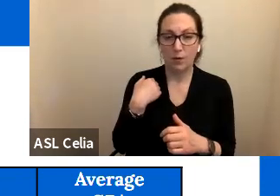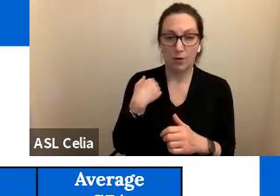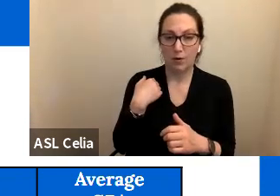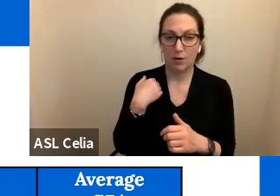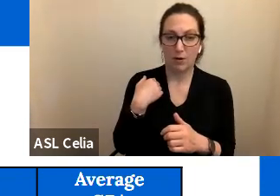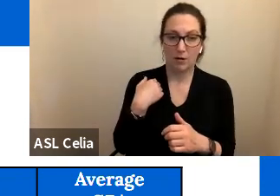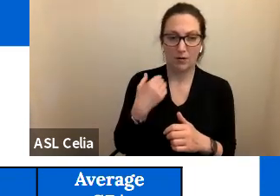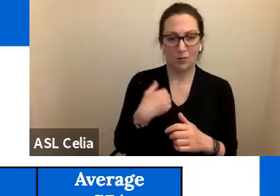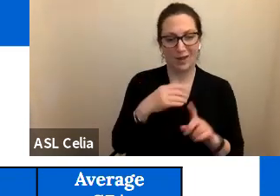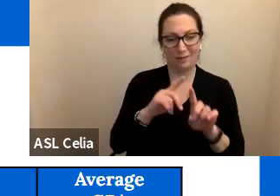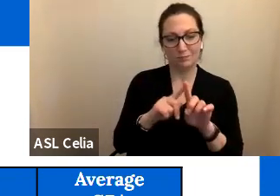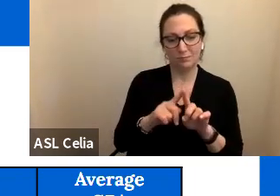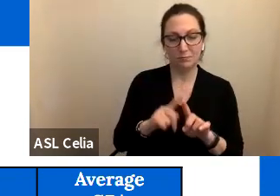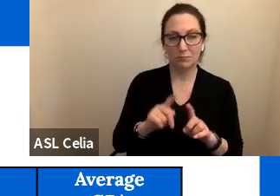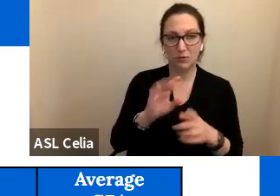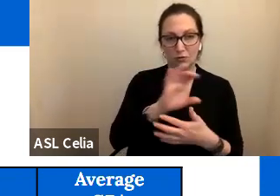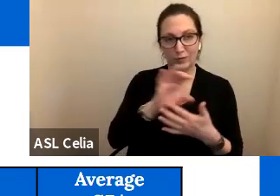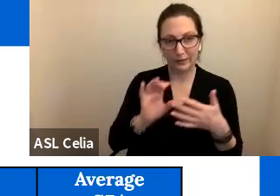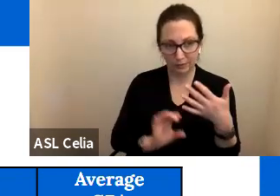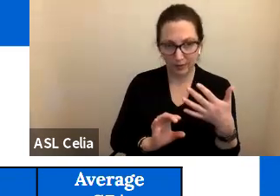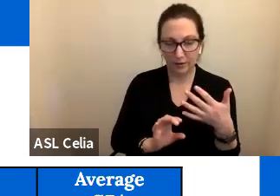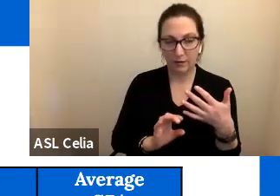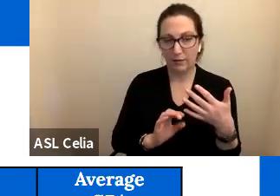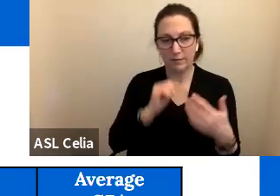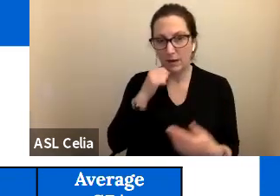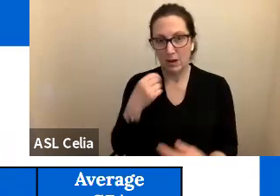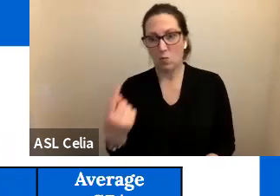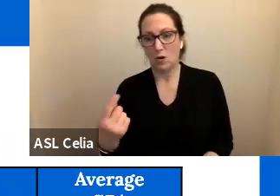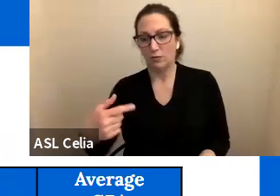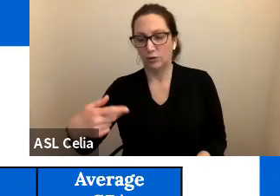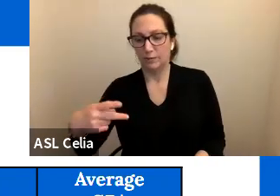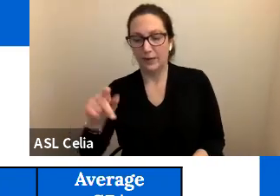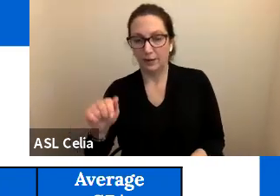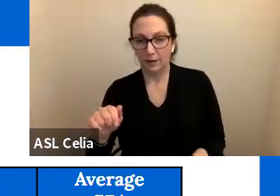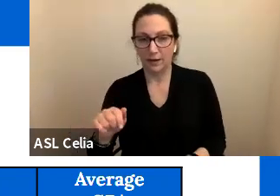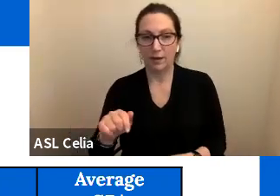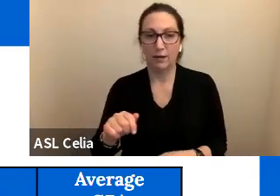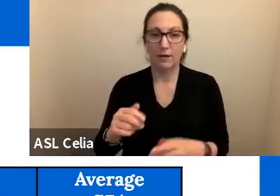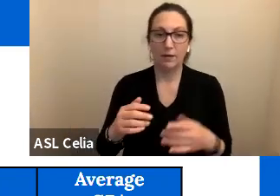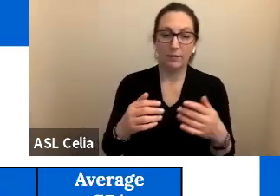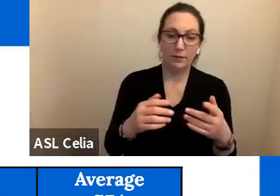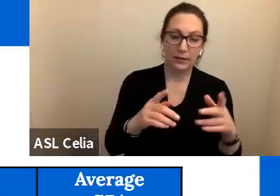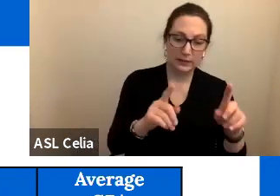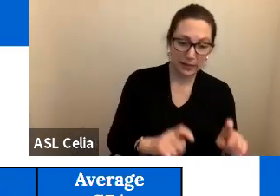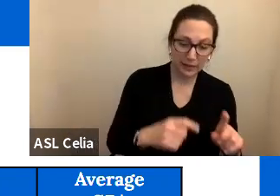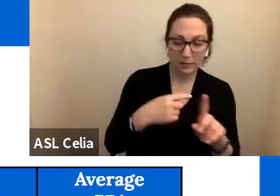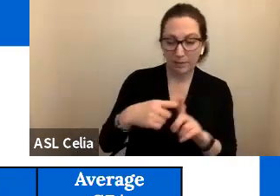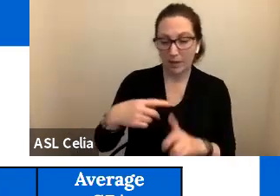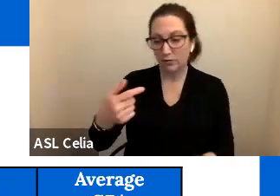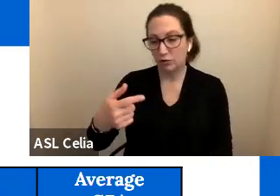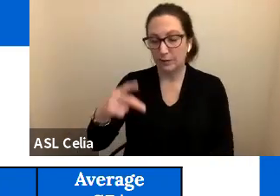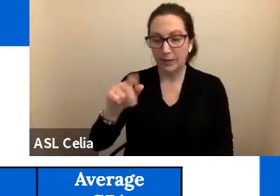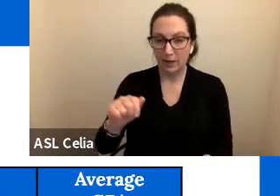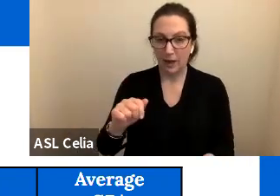criteria. So students with the equal weighting of test and GPA could have